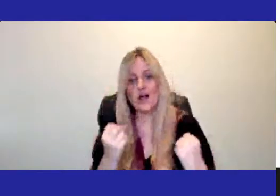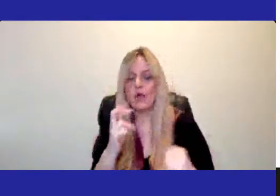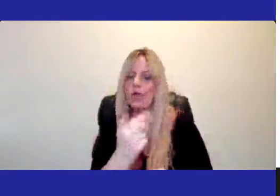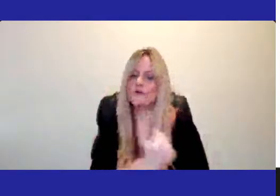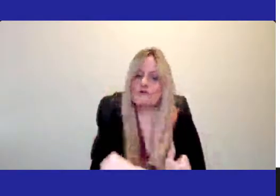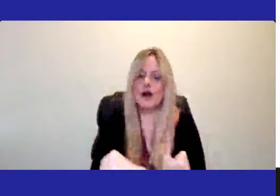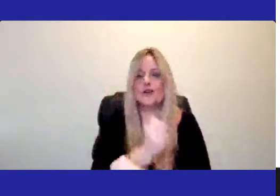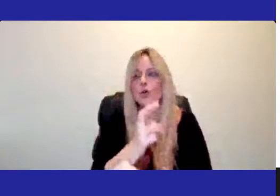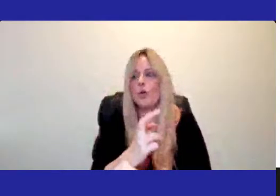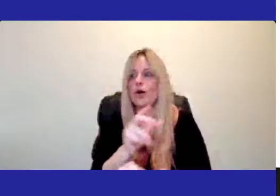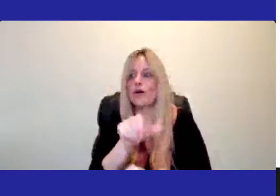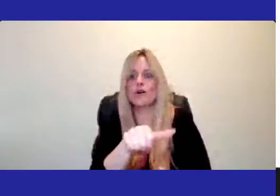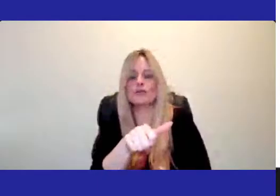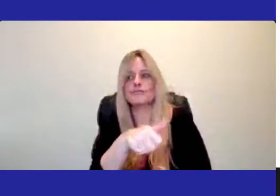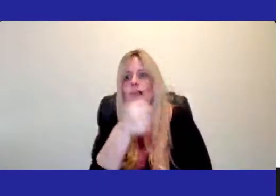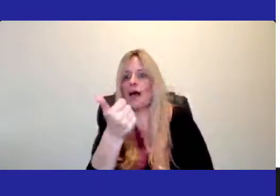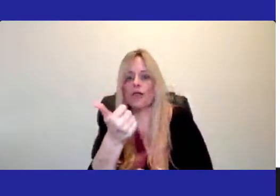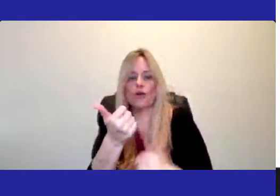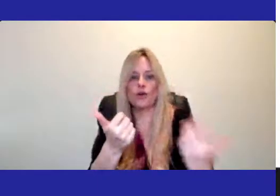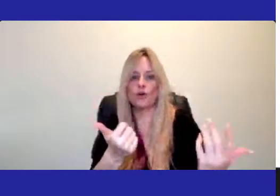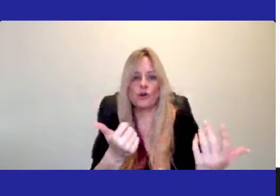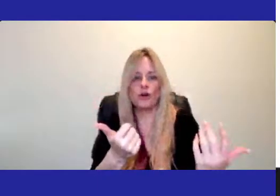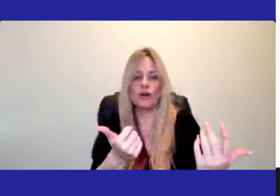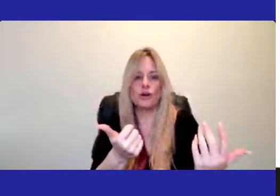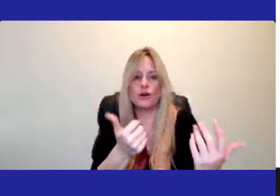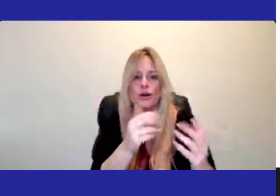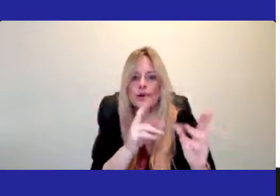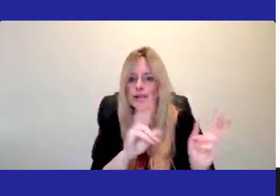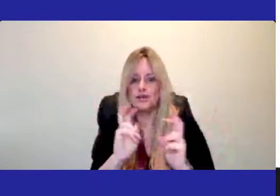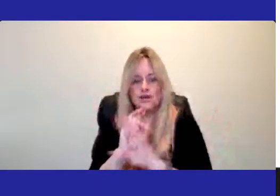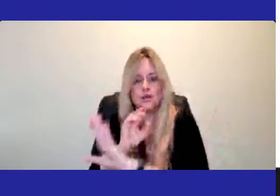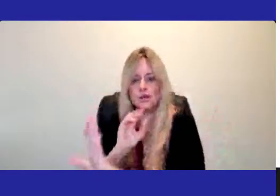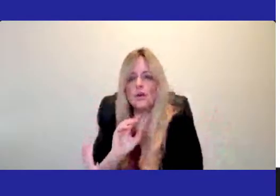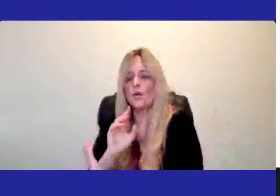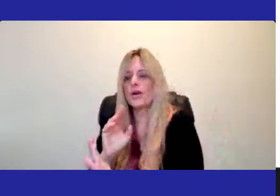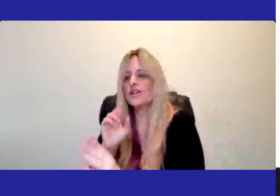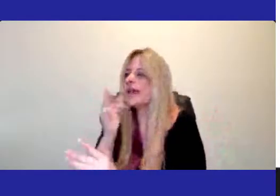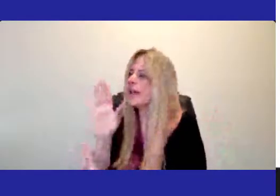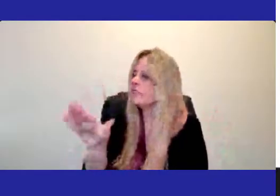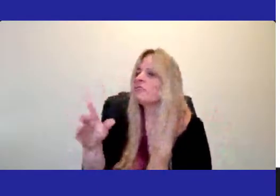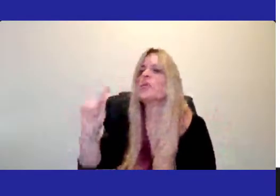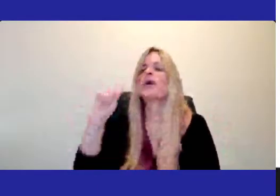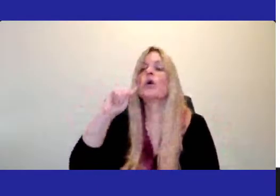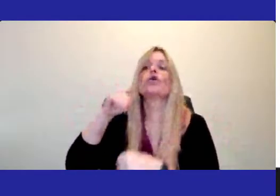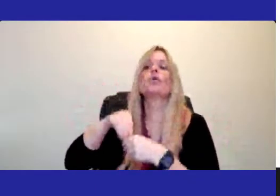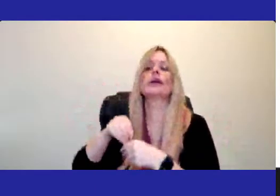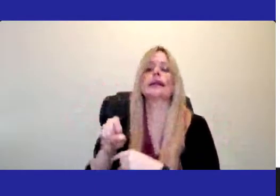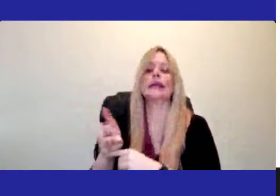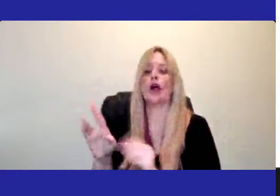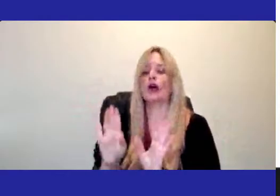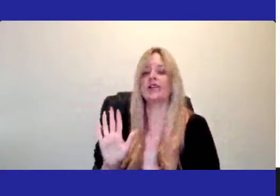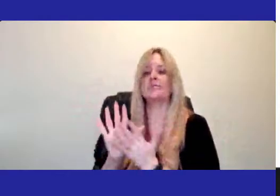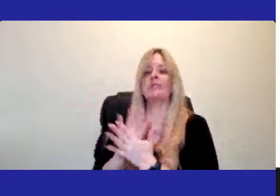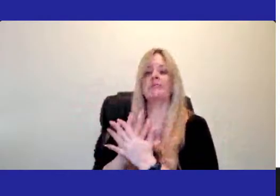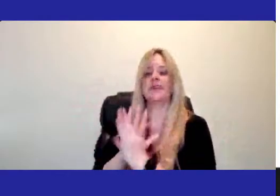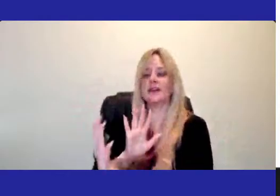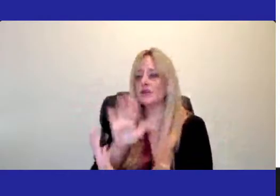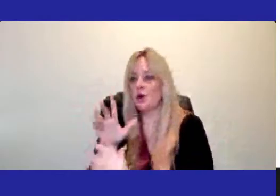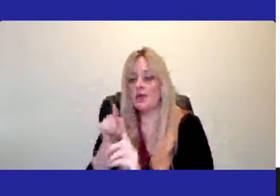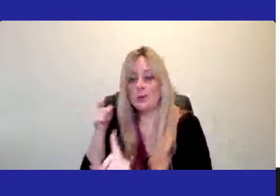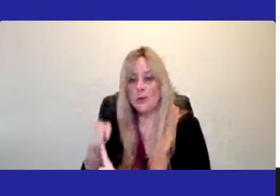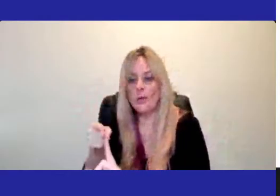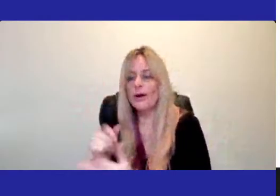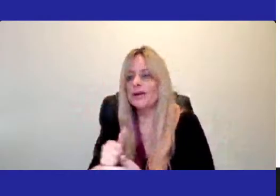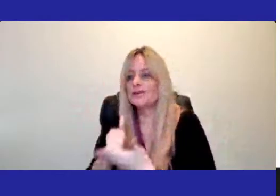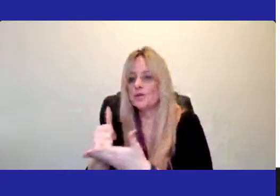a non-SUD mental health related condition. But the whole purpose of the outreach is to essentially begin to help them create a